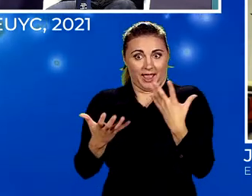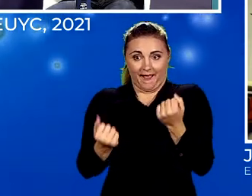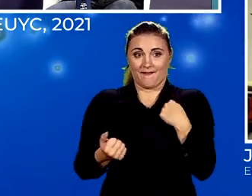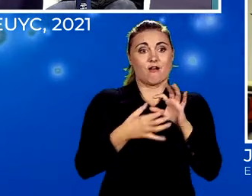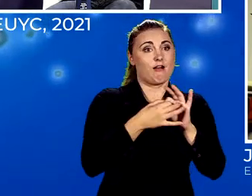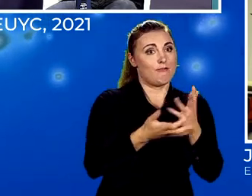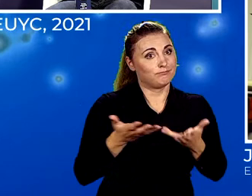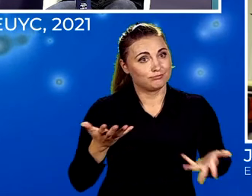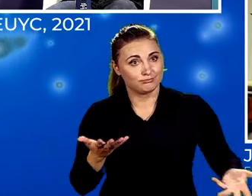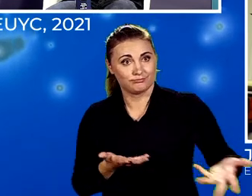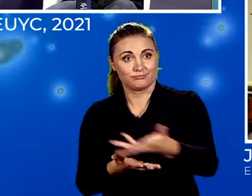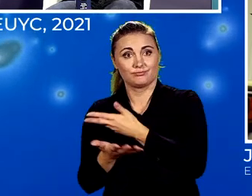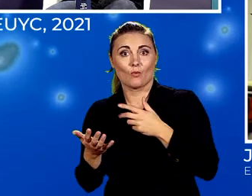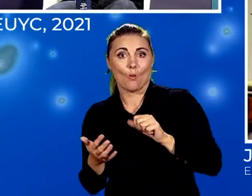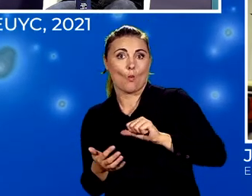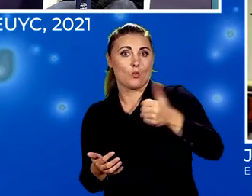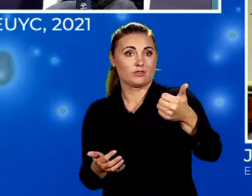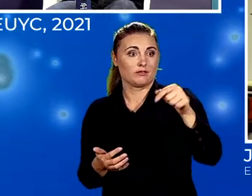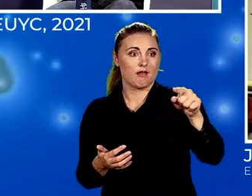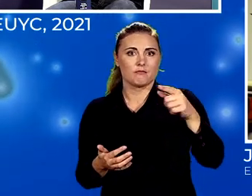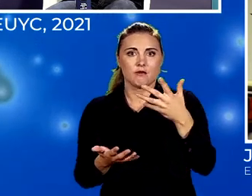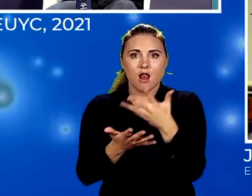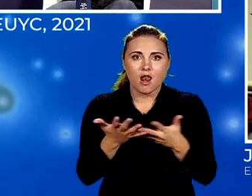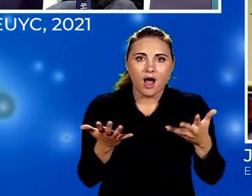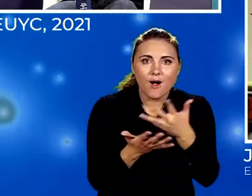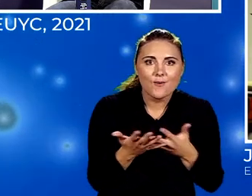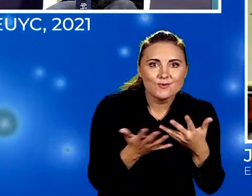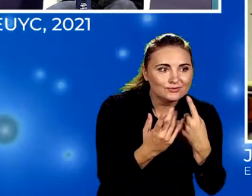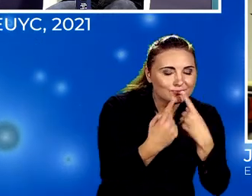and similar. And yes,